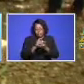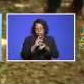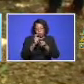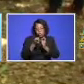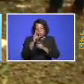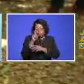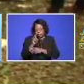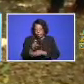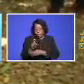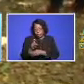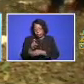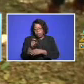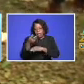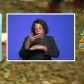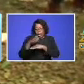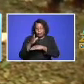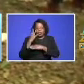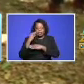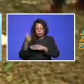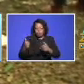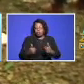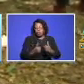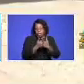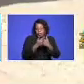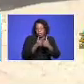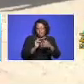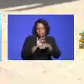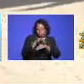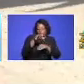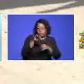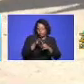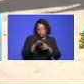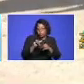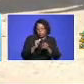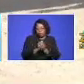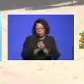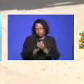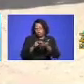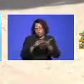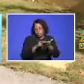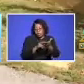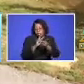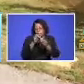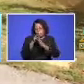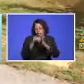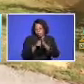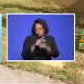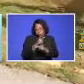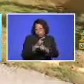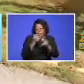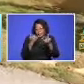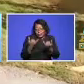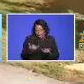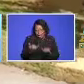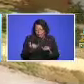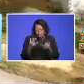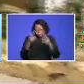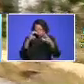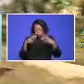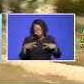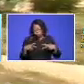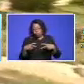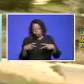be made after the challenges experienced at the advanced poll. The Parliamentary Registration Department is, right now, assessing those